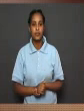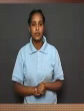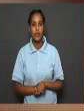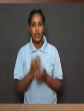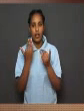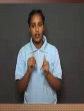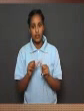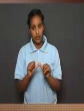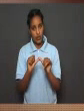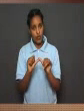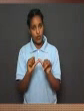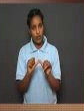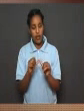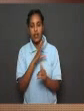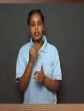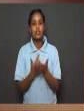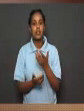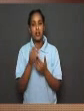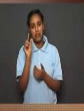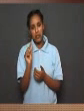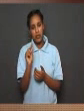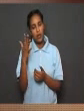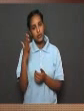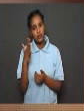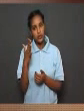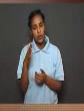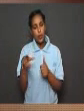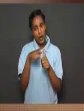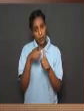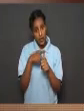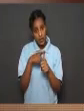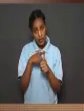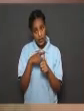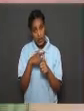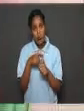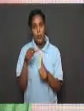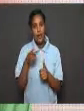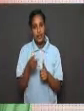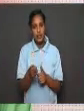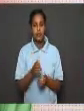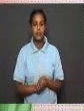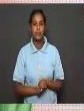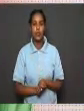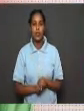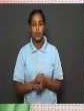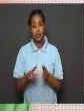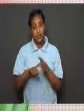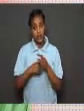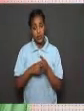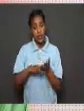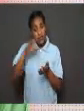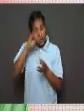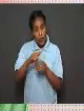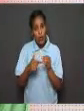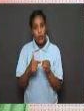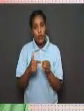Let us carry on and discuss a few types of primary batteries. We will start by learning